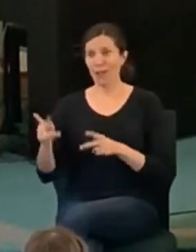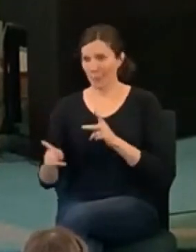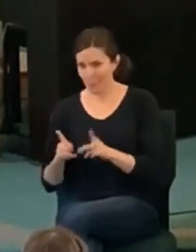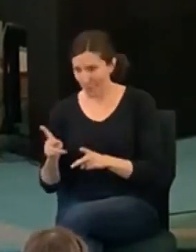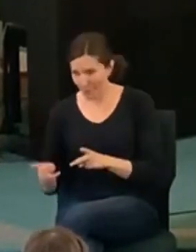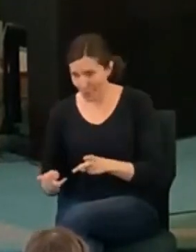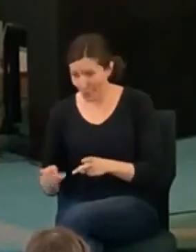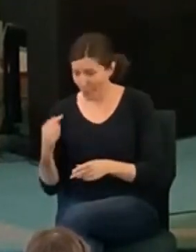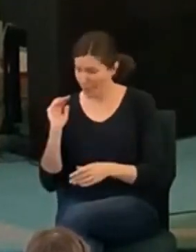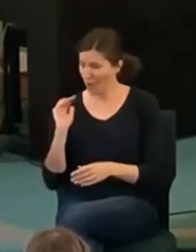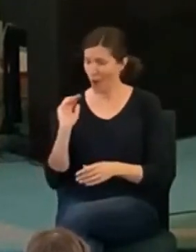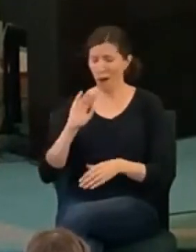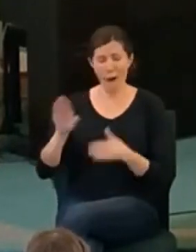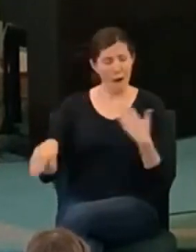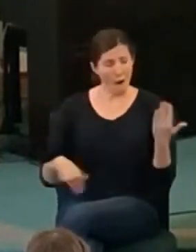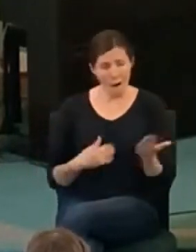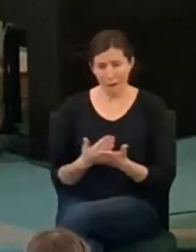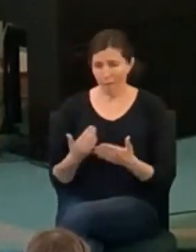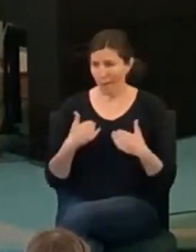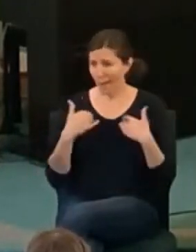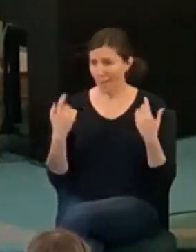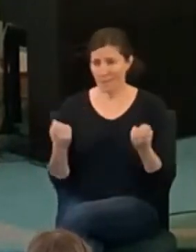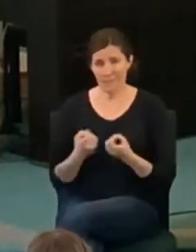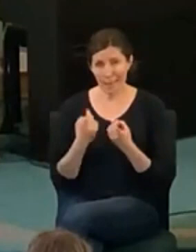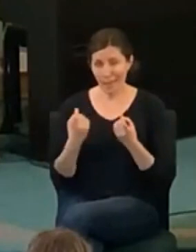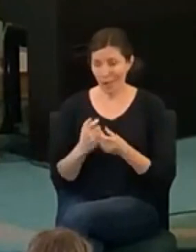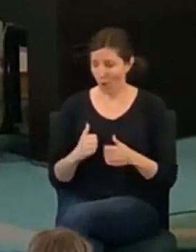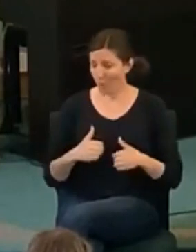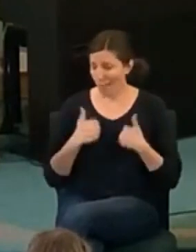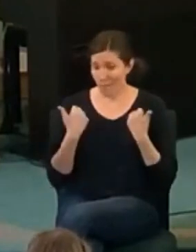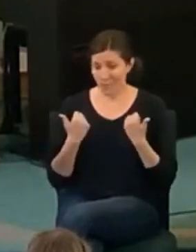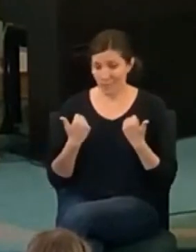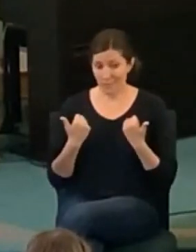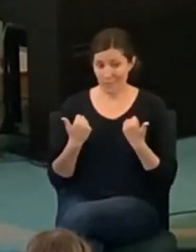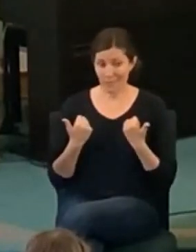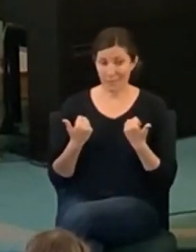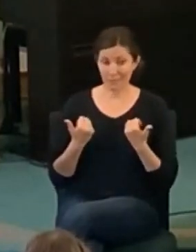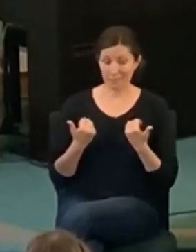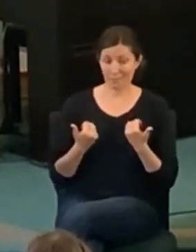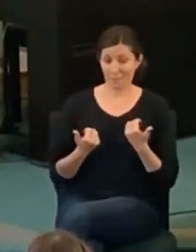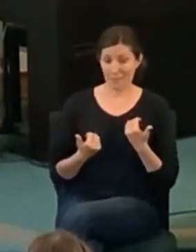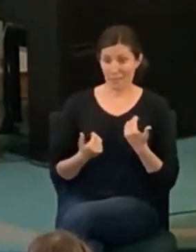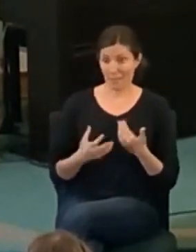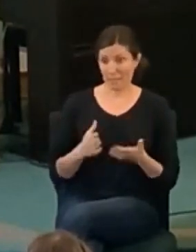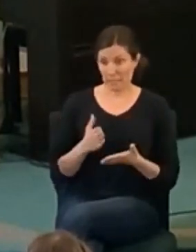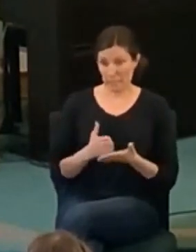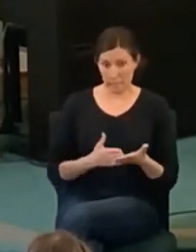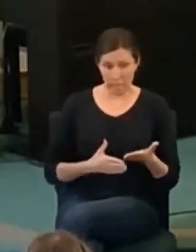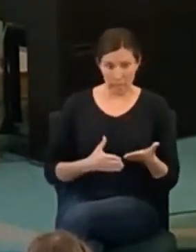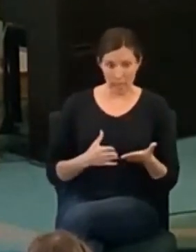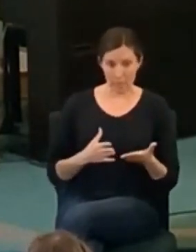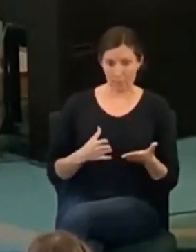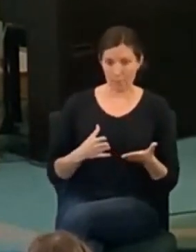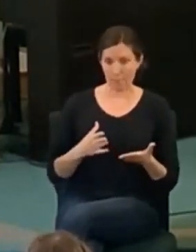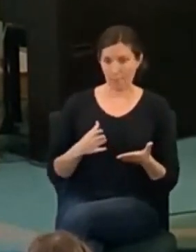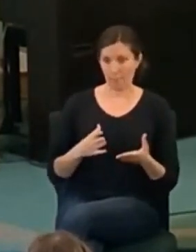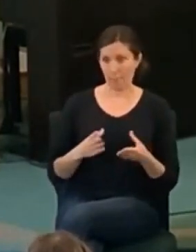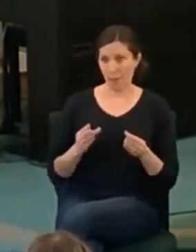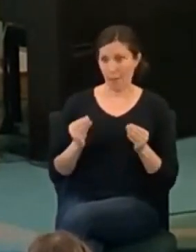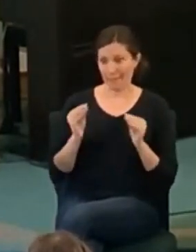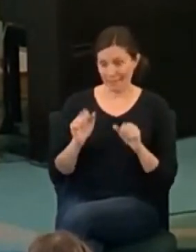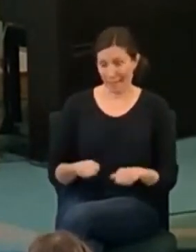And this gives us three lessons I think we can learn from this story for us living today. It's a lesson in